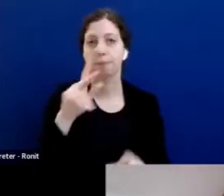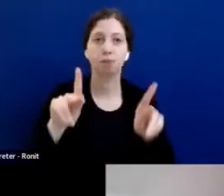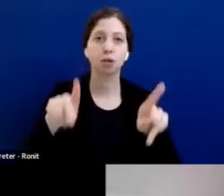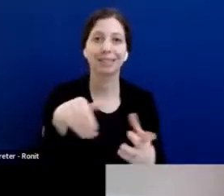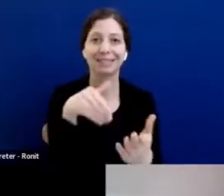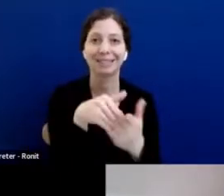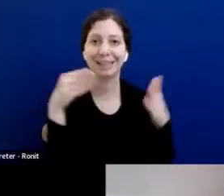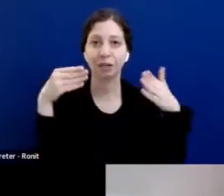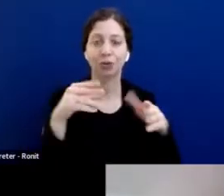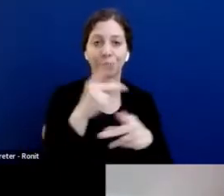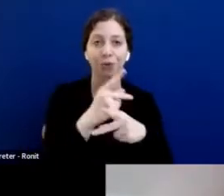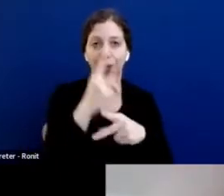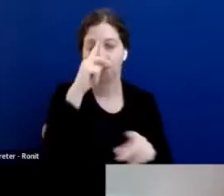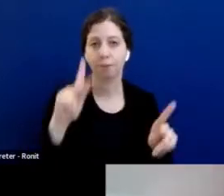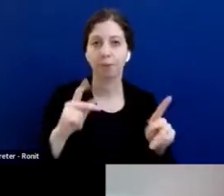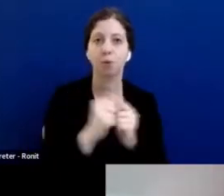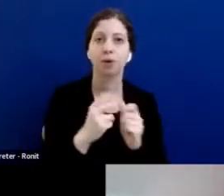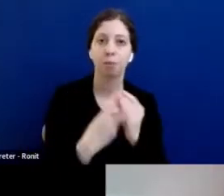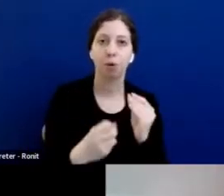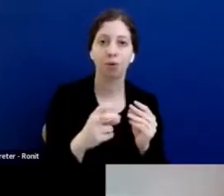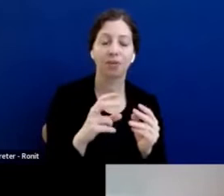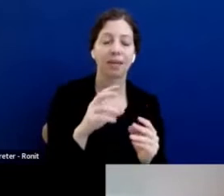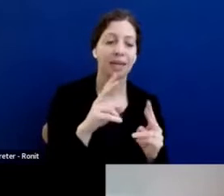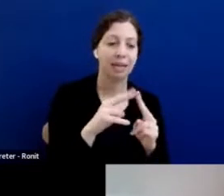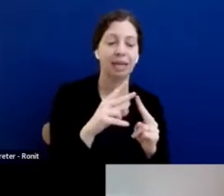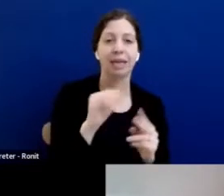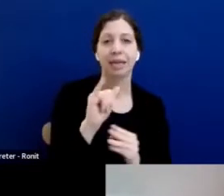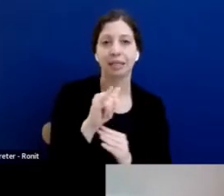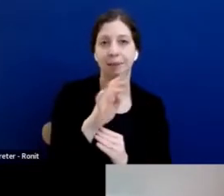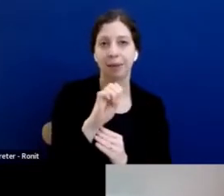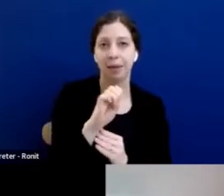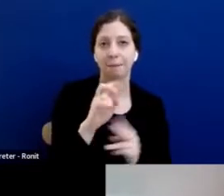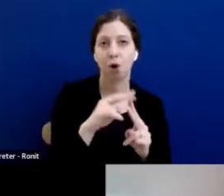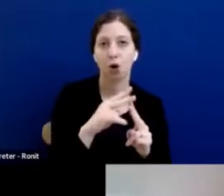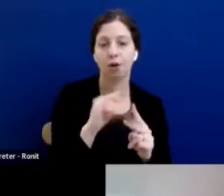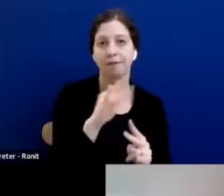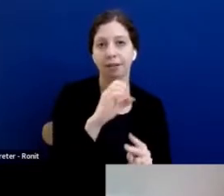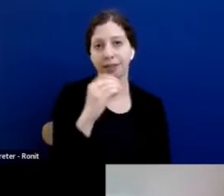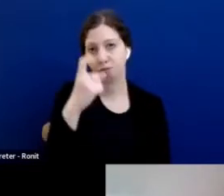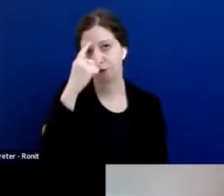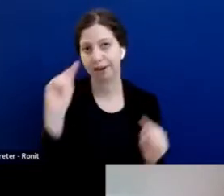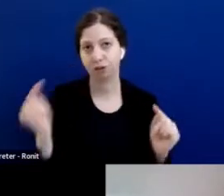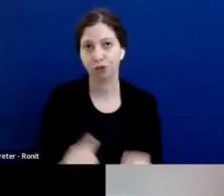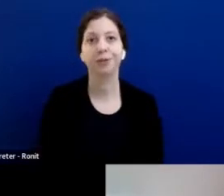have experienced both intimate partner violence and brain injury. And Terry, my last slide.